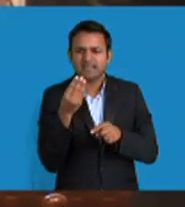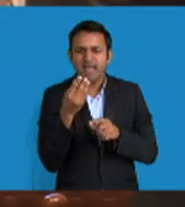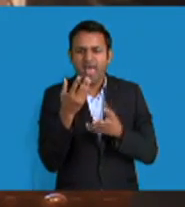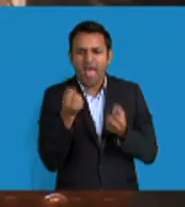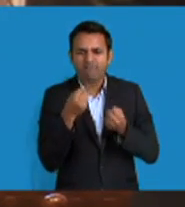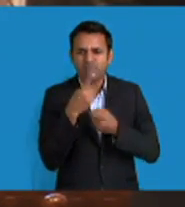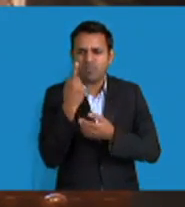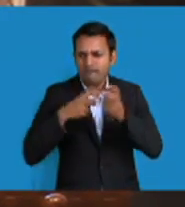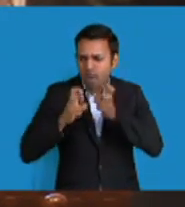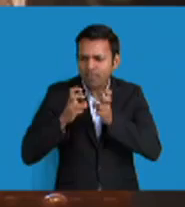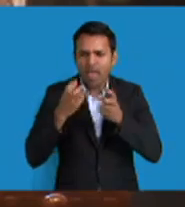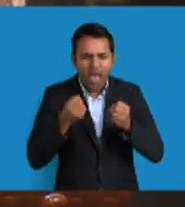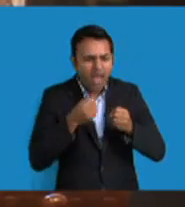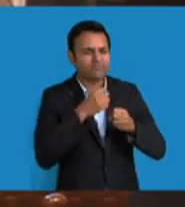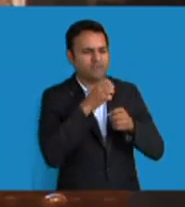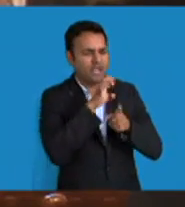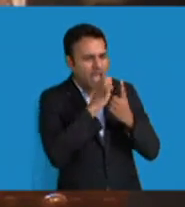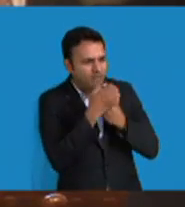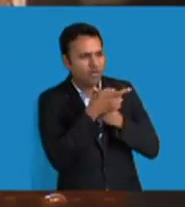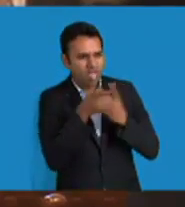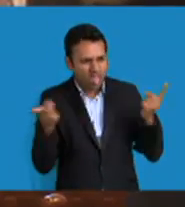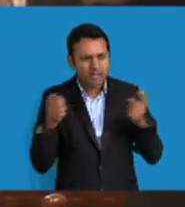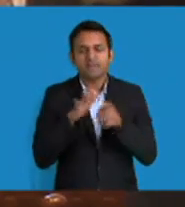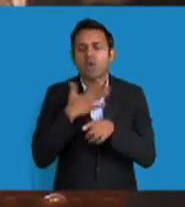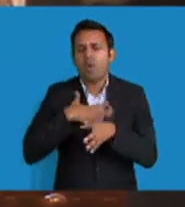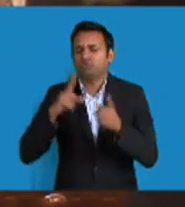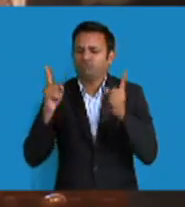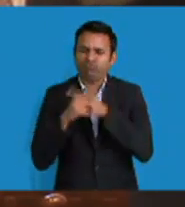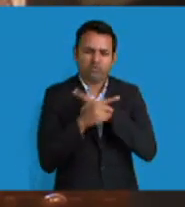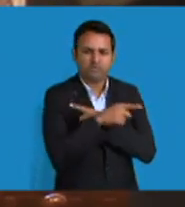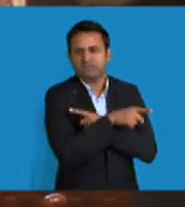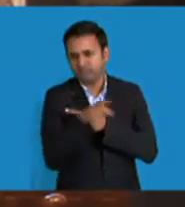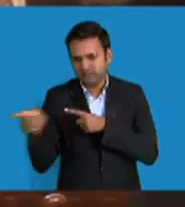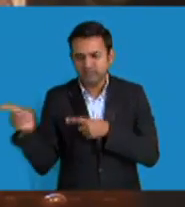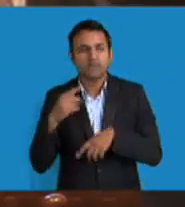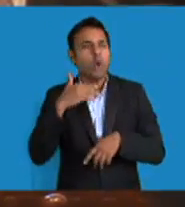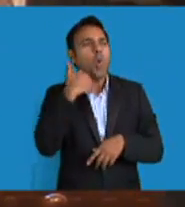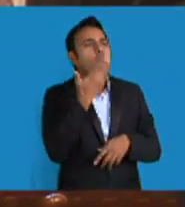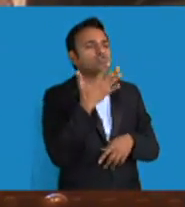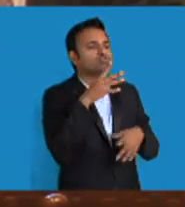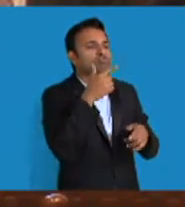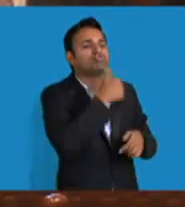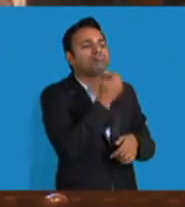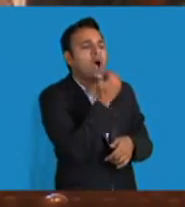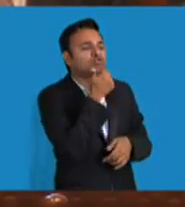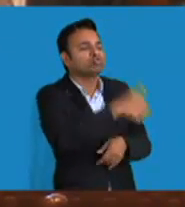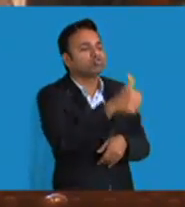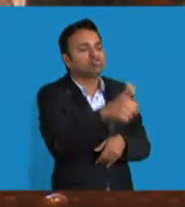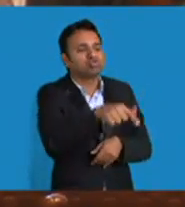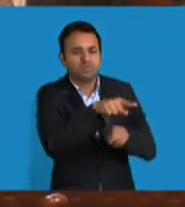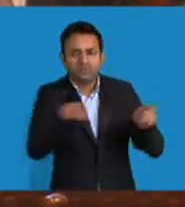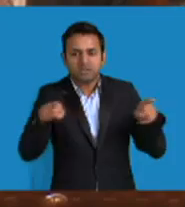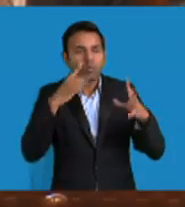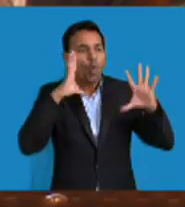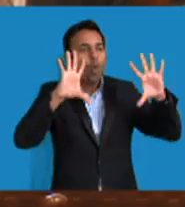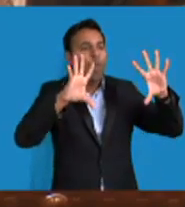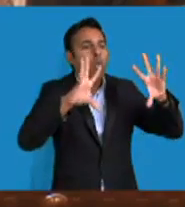reckless and irresponsible use of our precious resources."